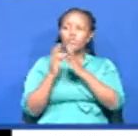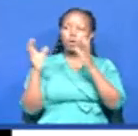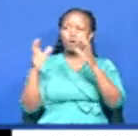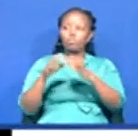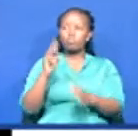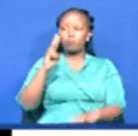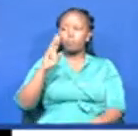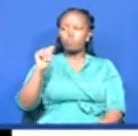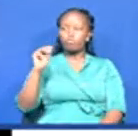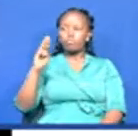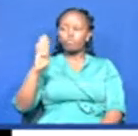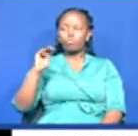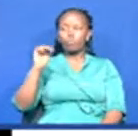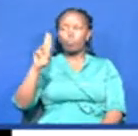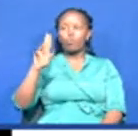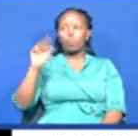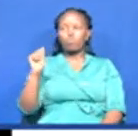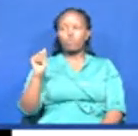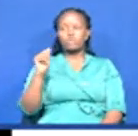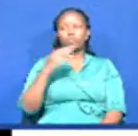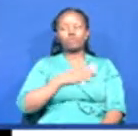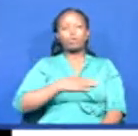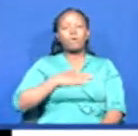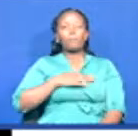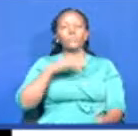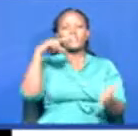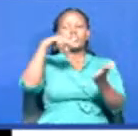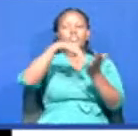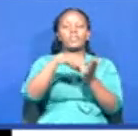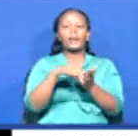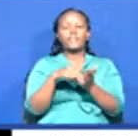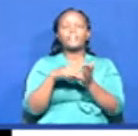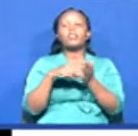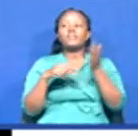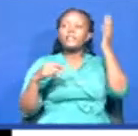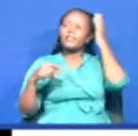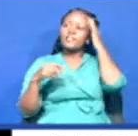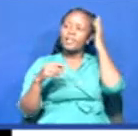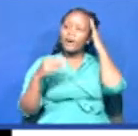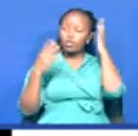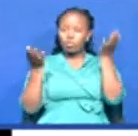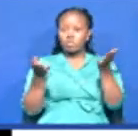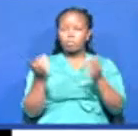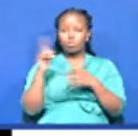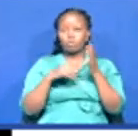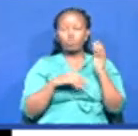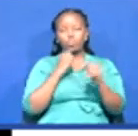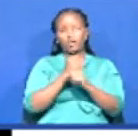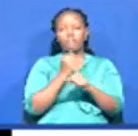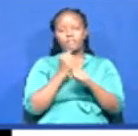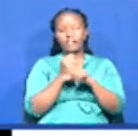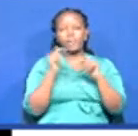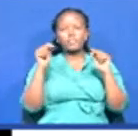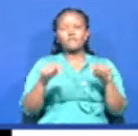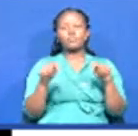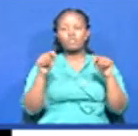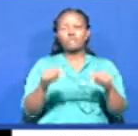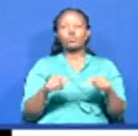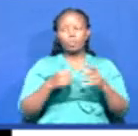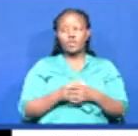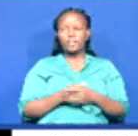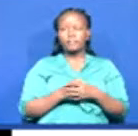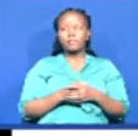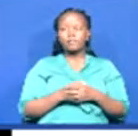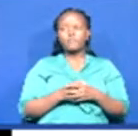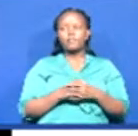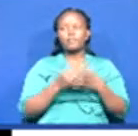kindly just stand in acknowledgement of what we have done today. Sir, you